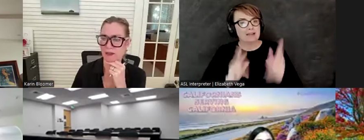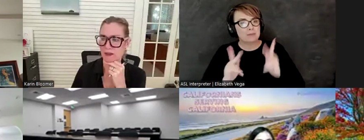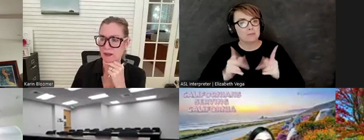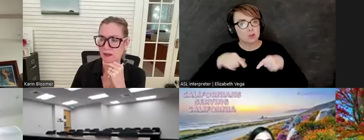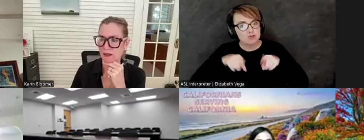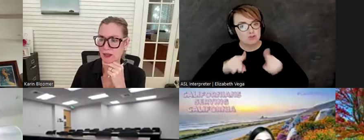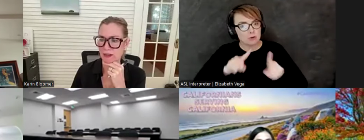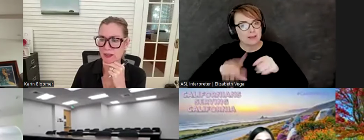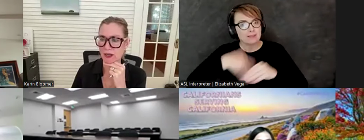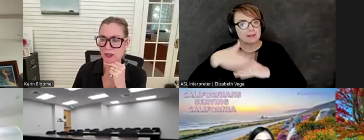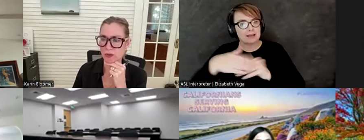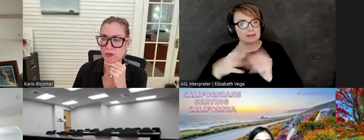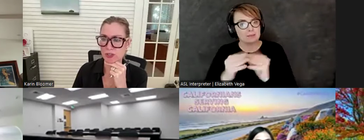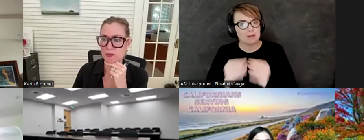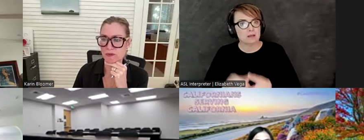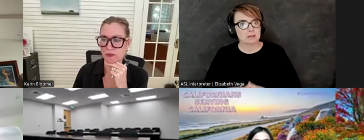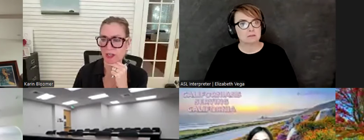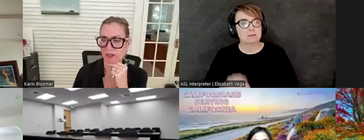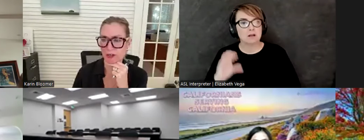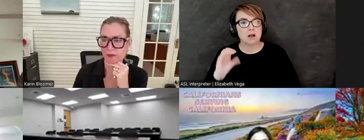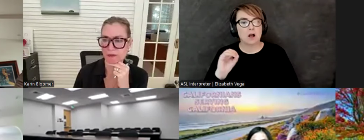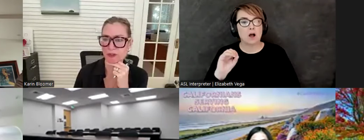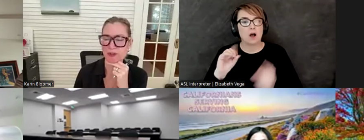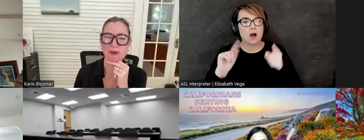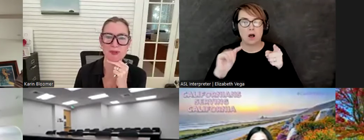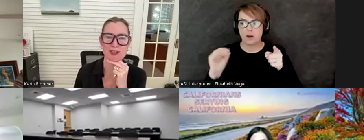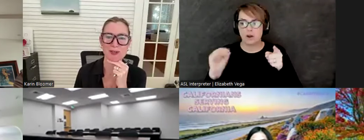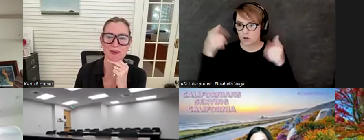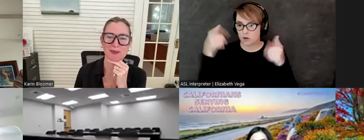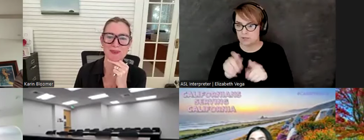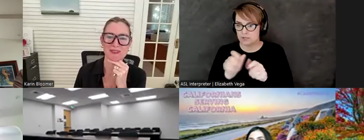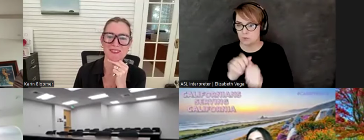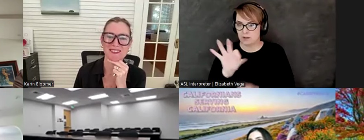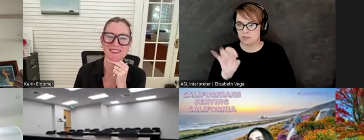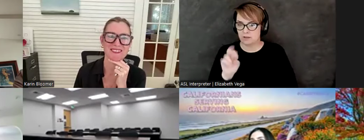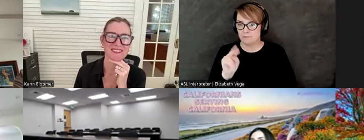that. And Otto agrees with Fernando, fluid membership.